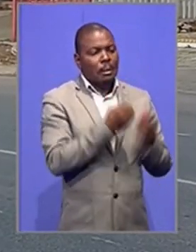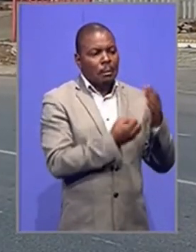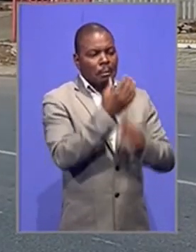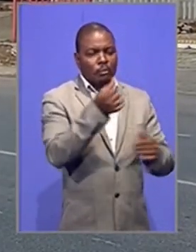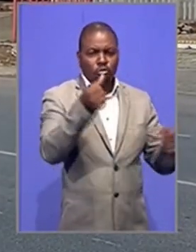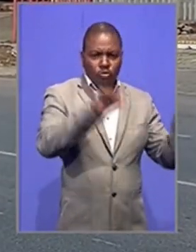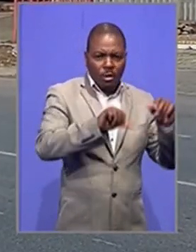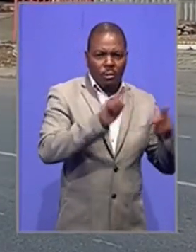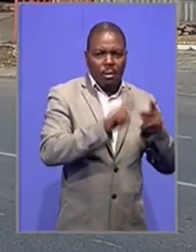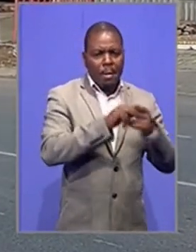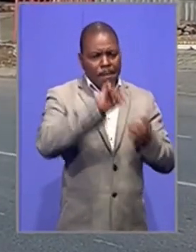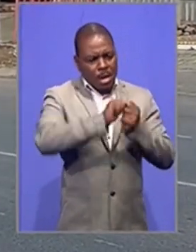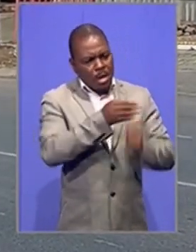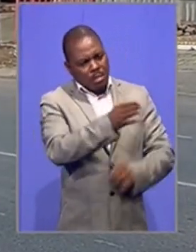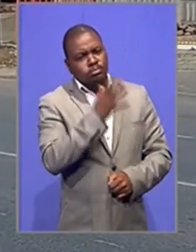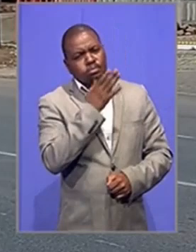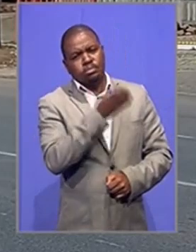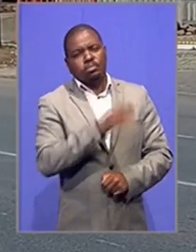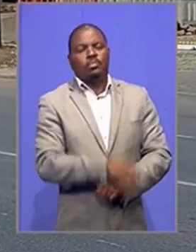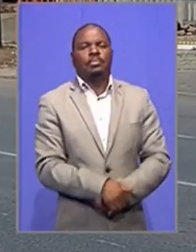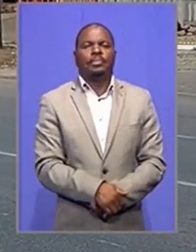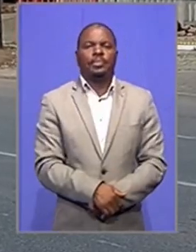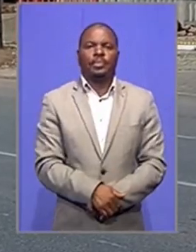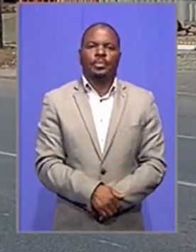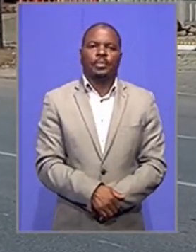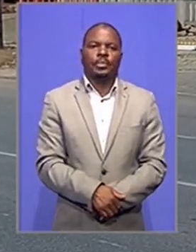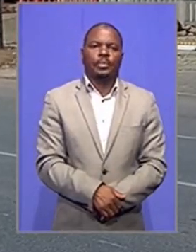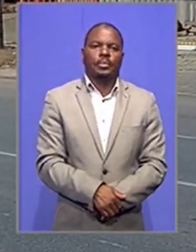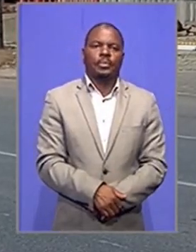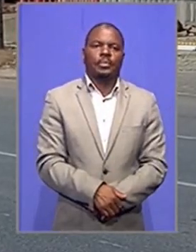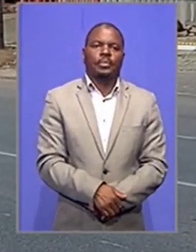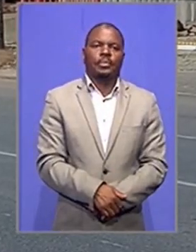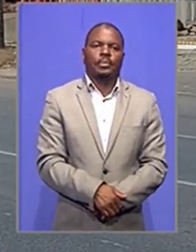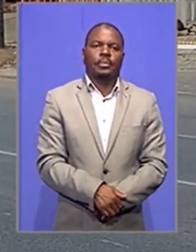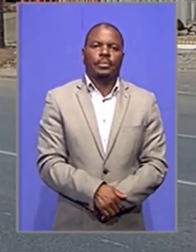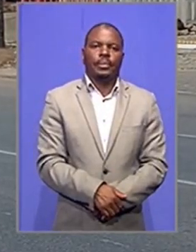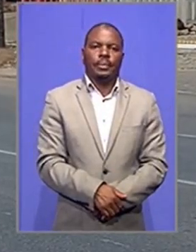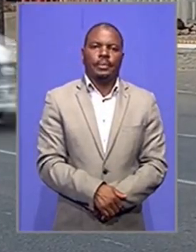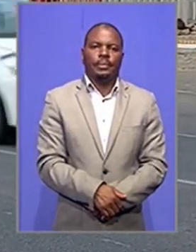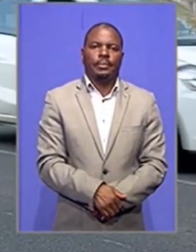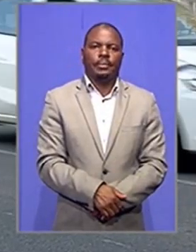mahlale gape le tša mathematics. Nna ke koketše motao wa ditaba tša SABC Polokwane.